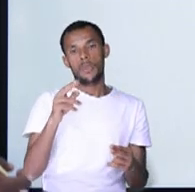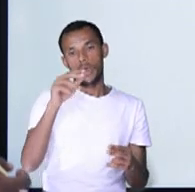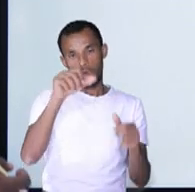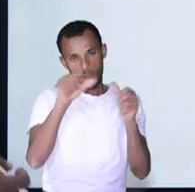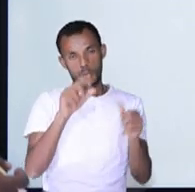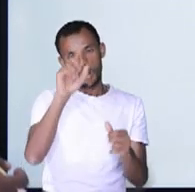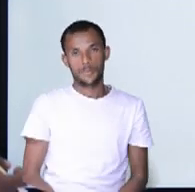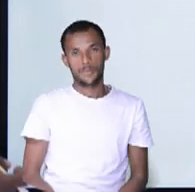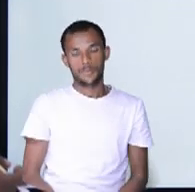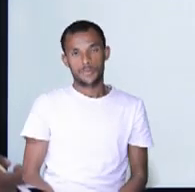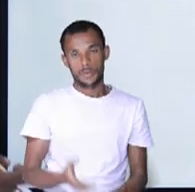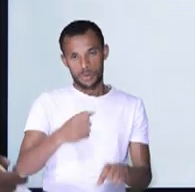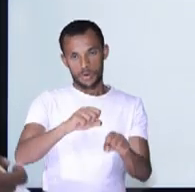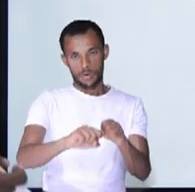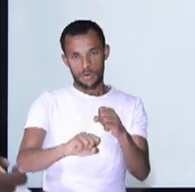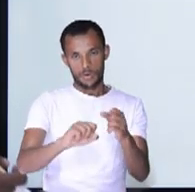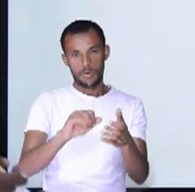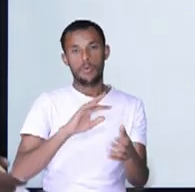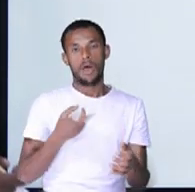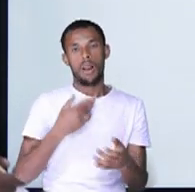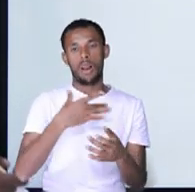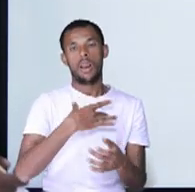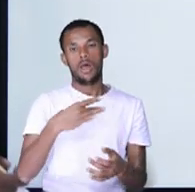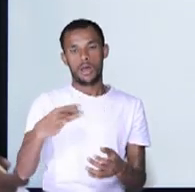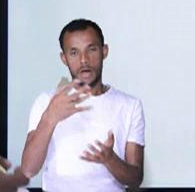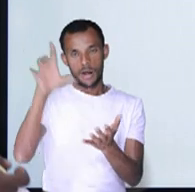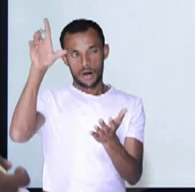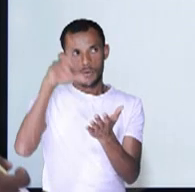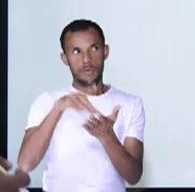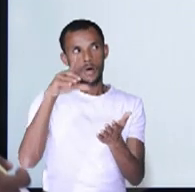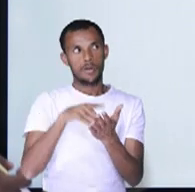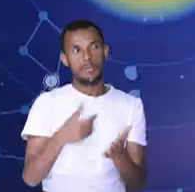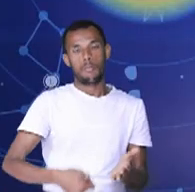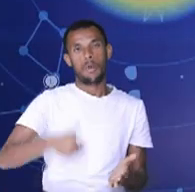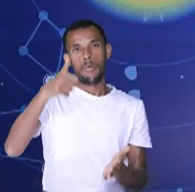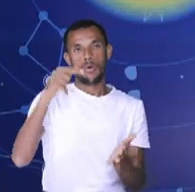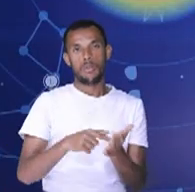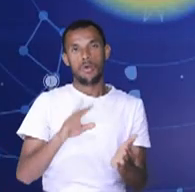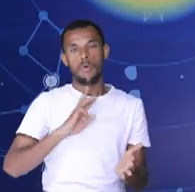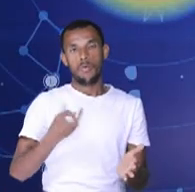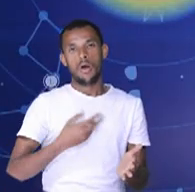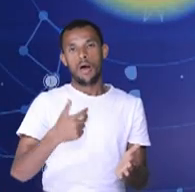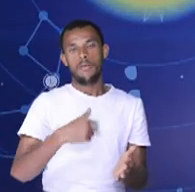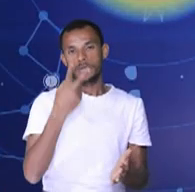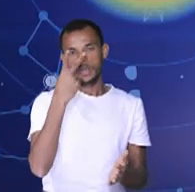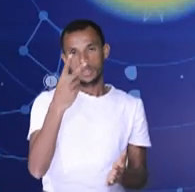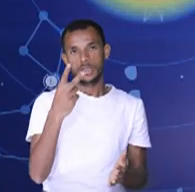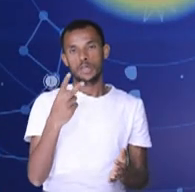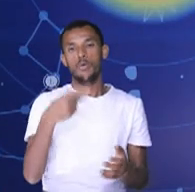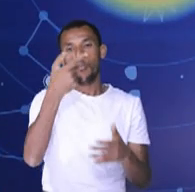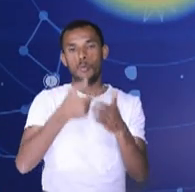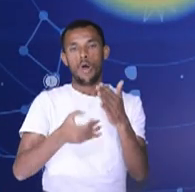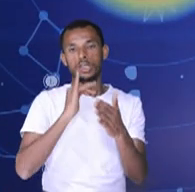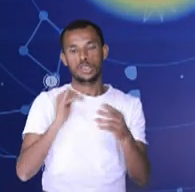9. So that here we can revise the main points here. We have seen what is